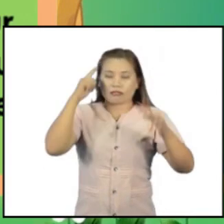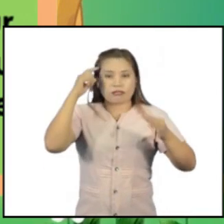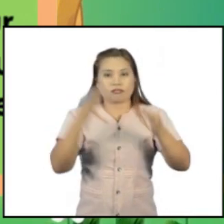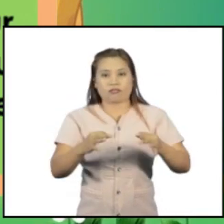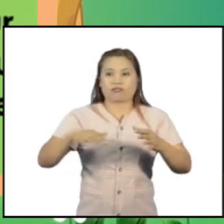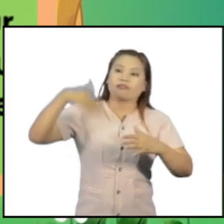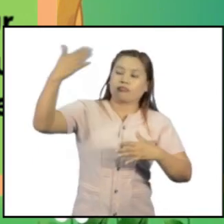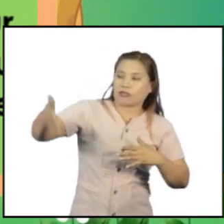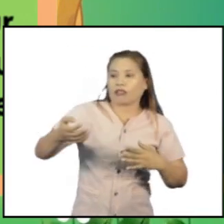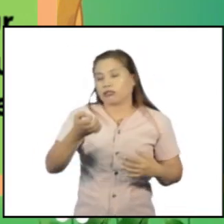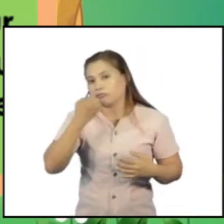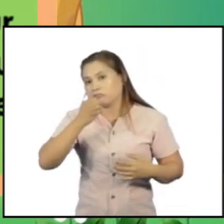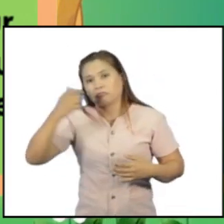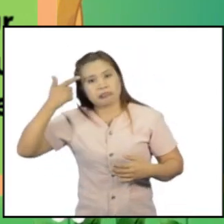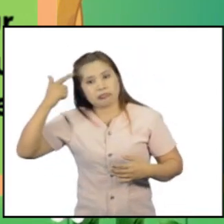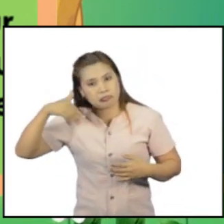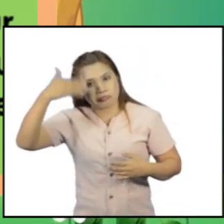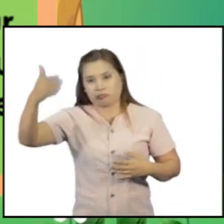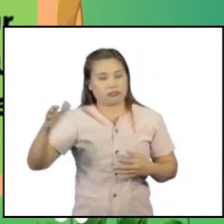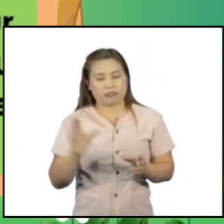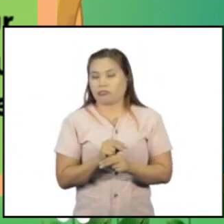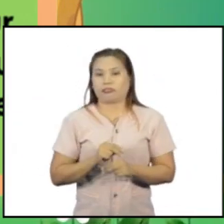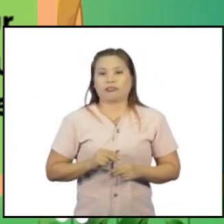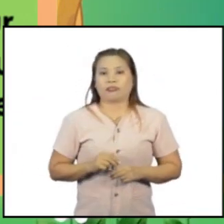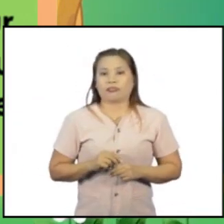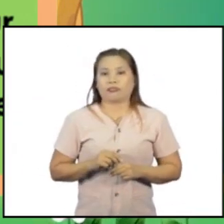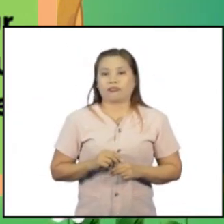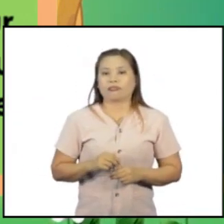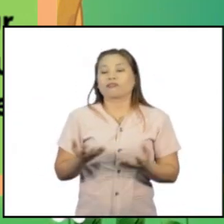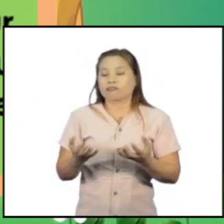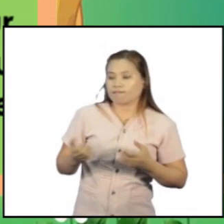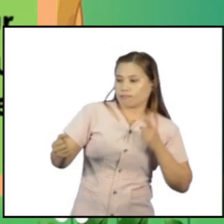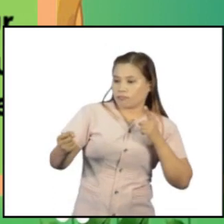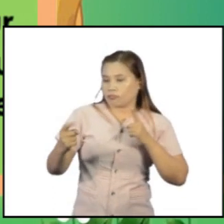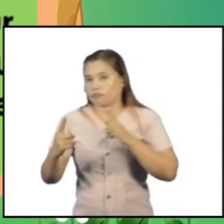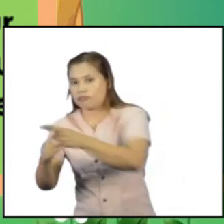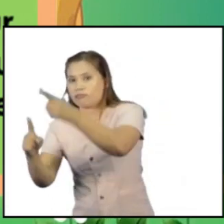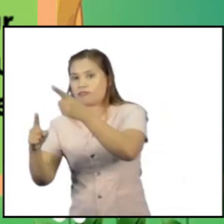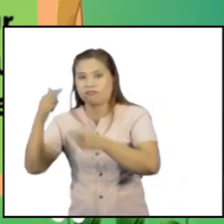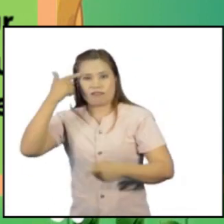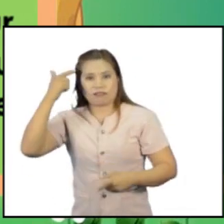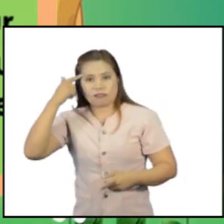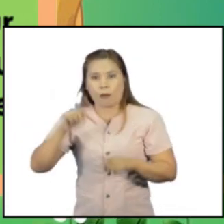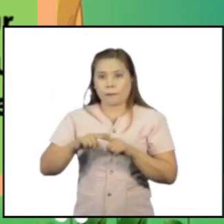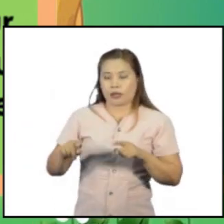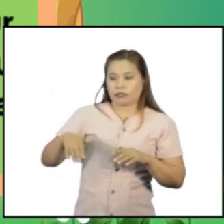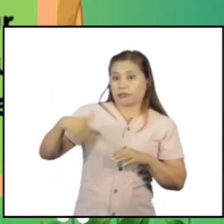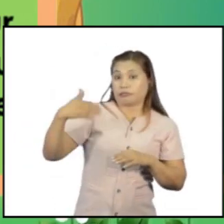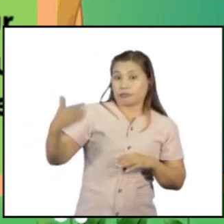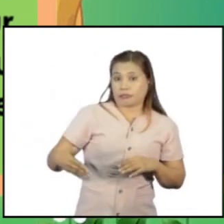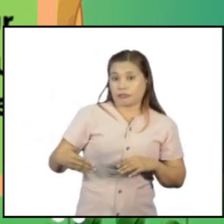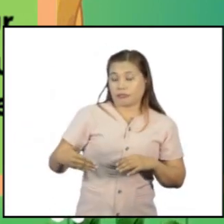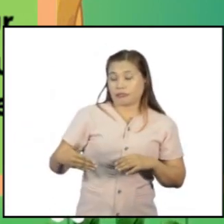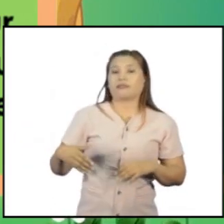to eat Gino's food in the future. He wanted to hit Gino, but this time